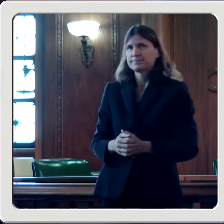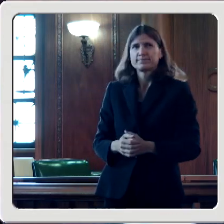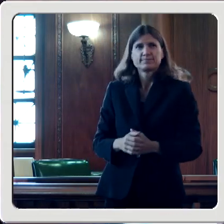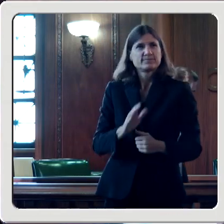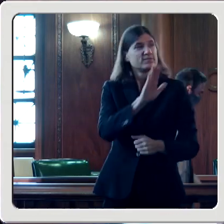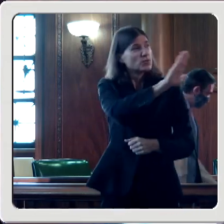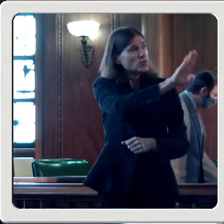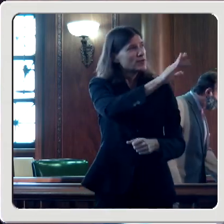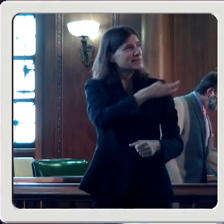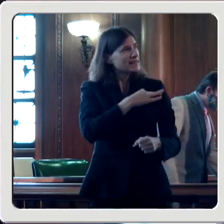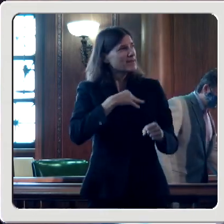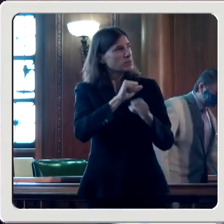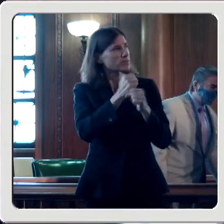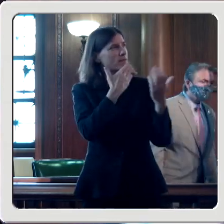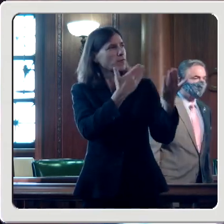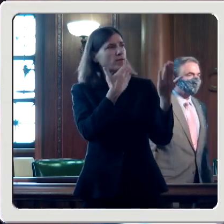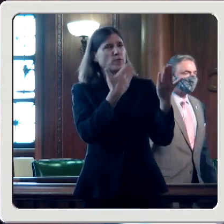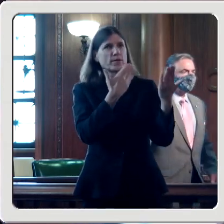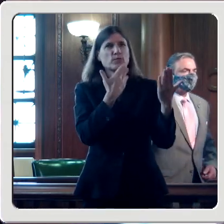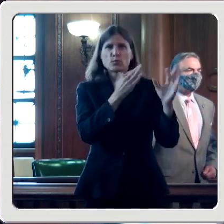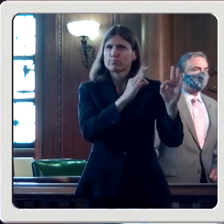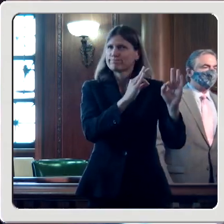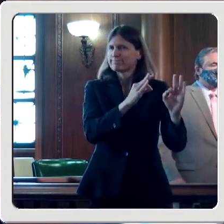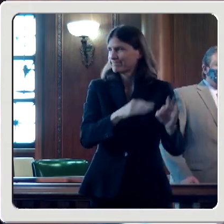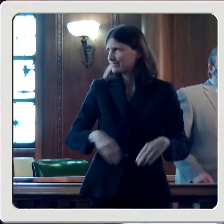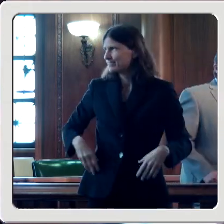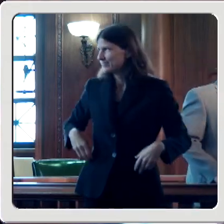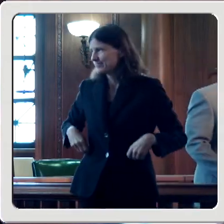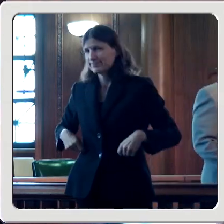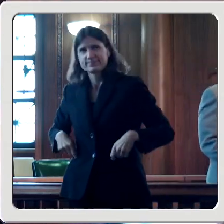family. Thank you.